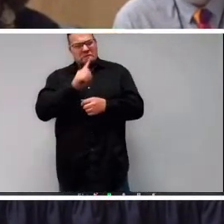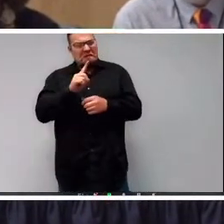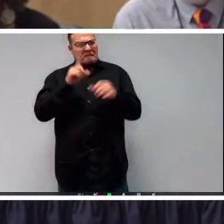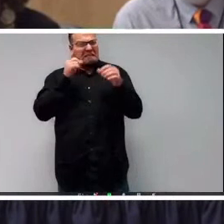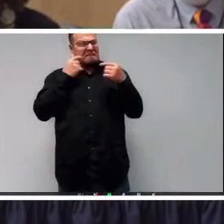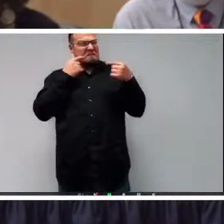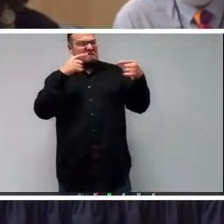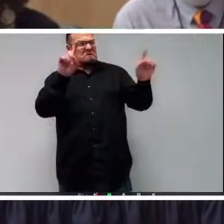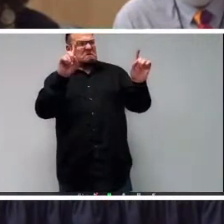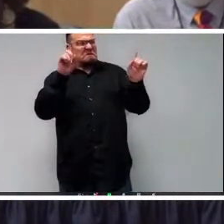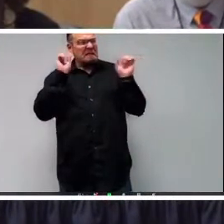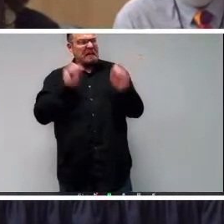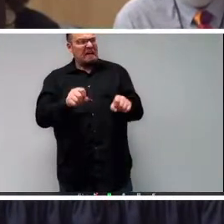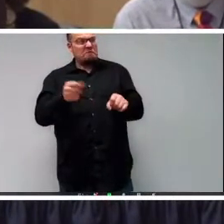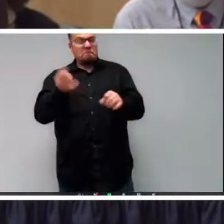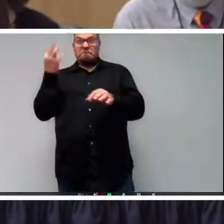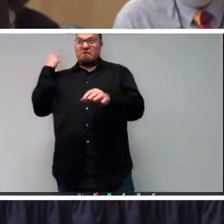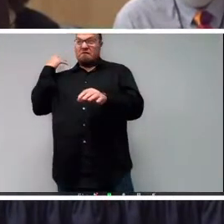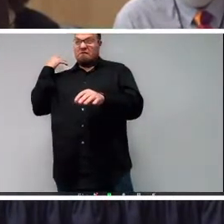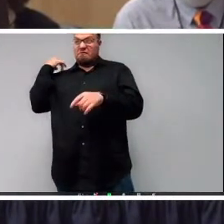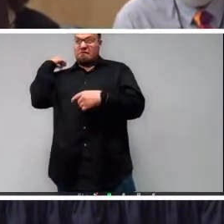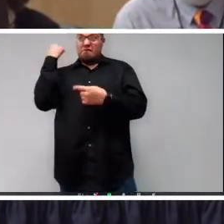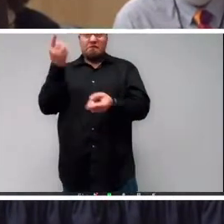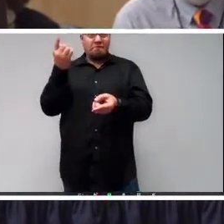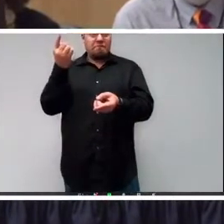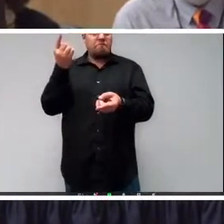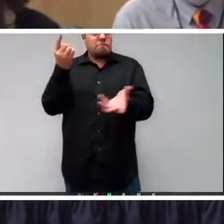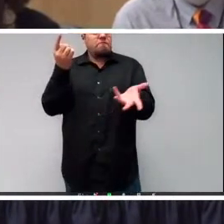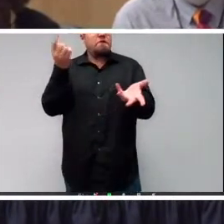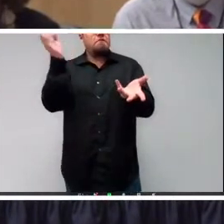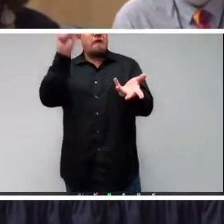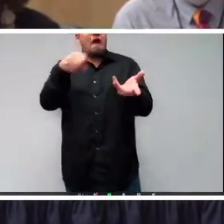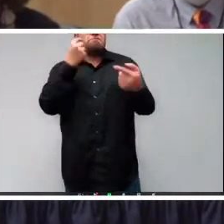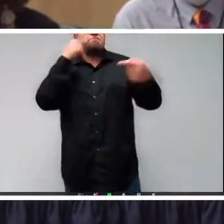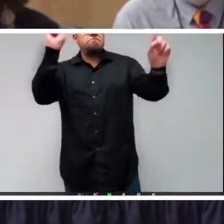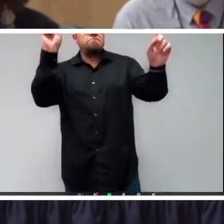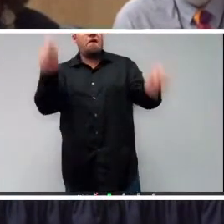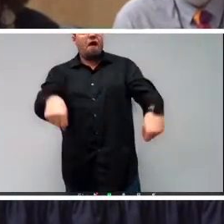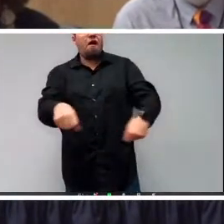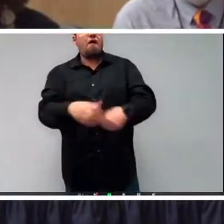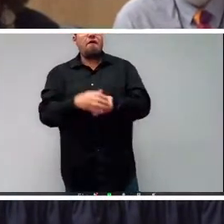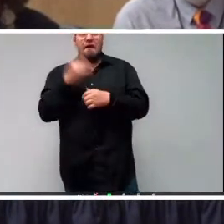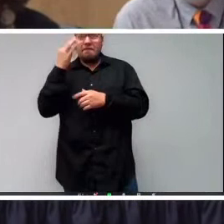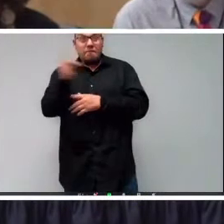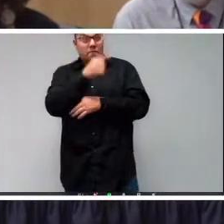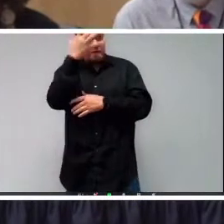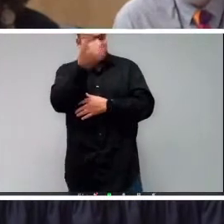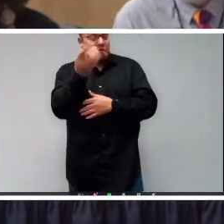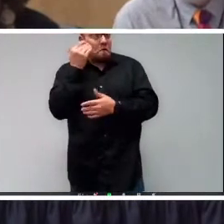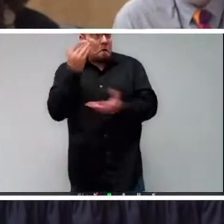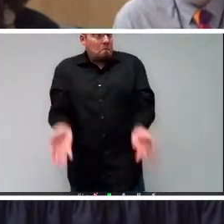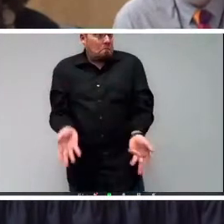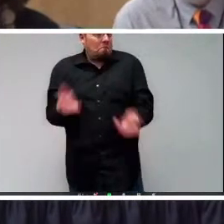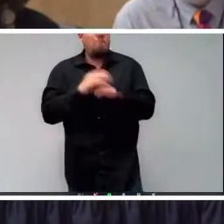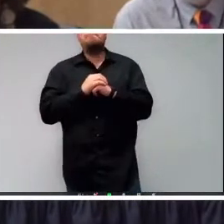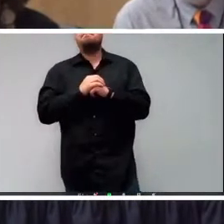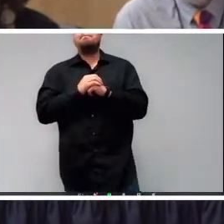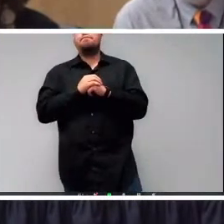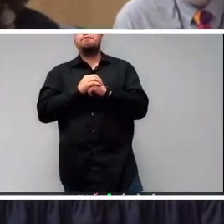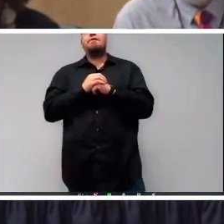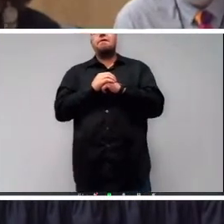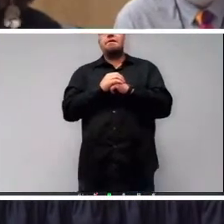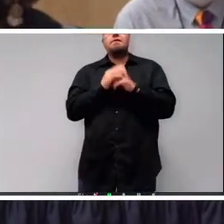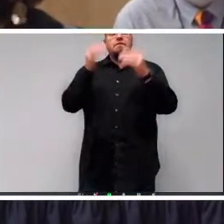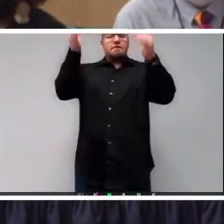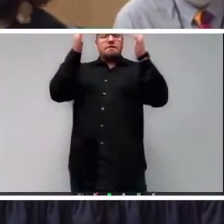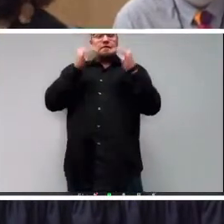back then? And of course the answer is yes, in case anyone was interested. So if you move to the next